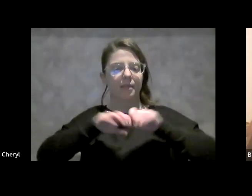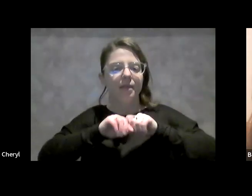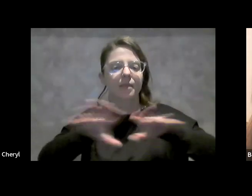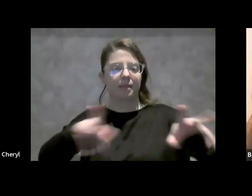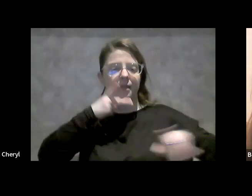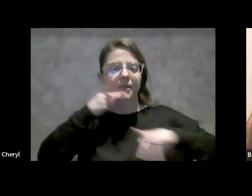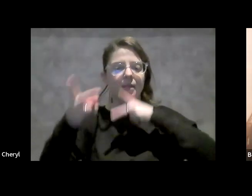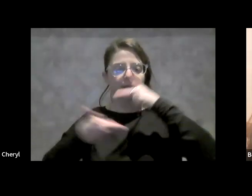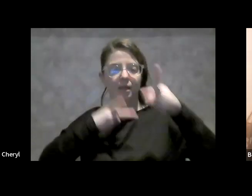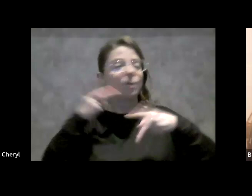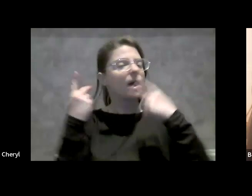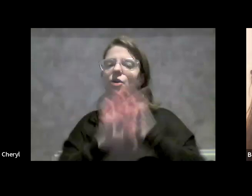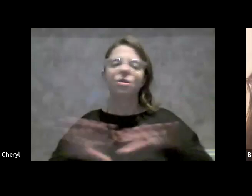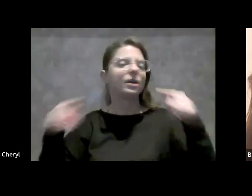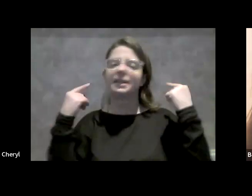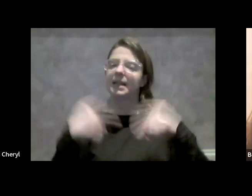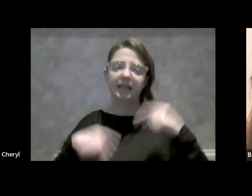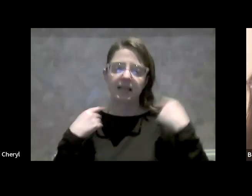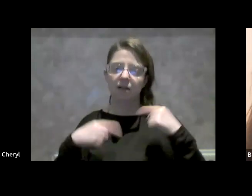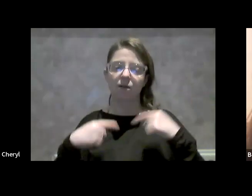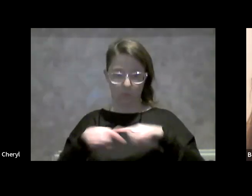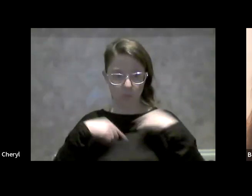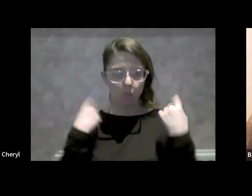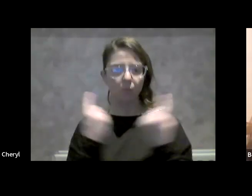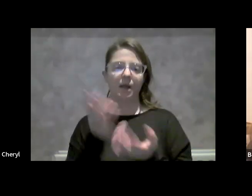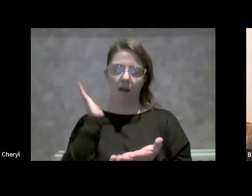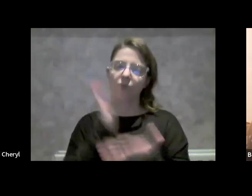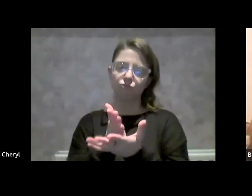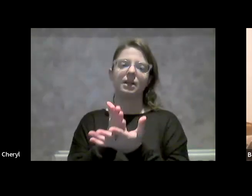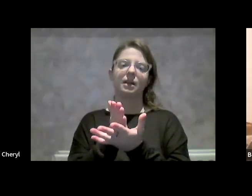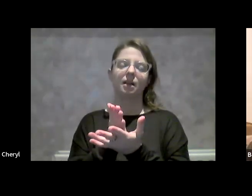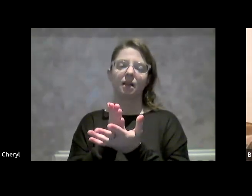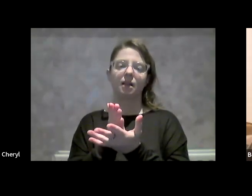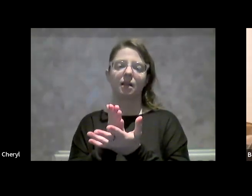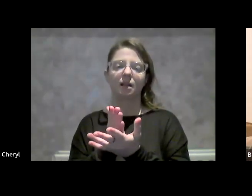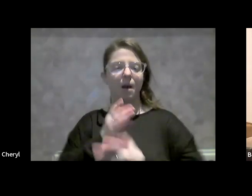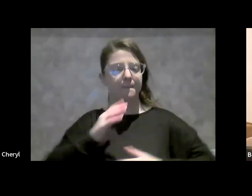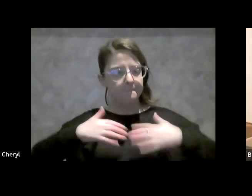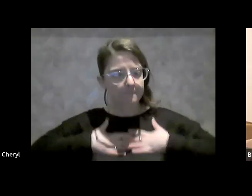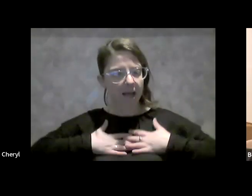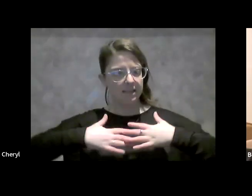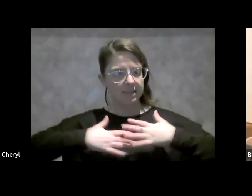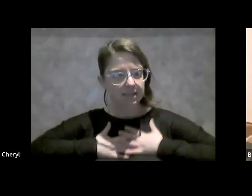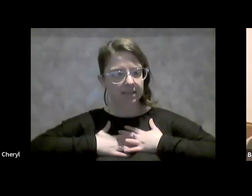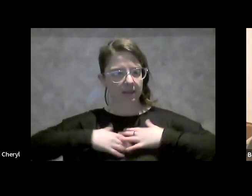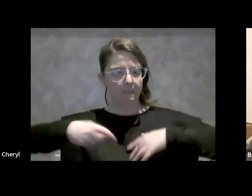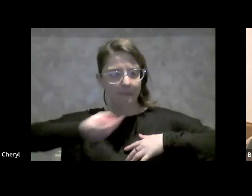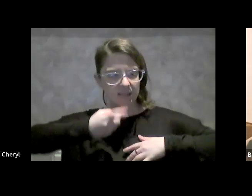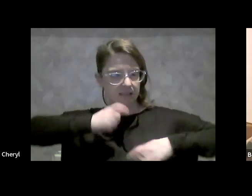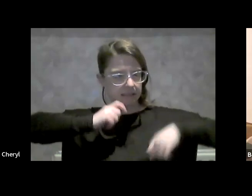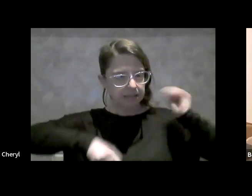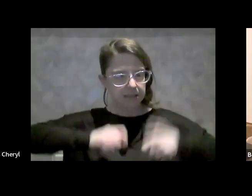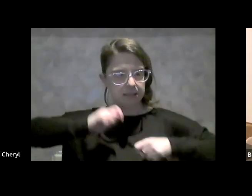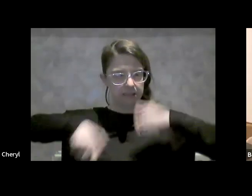We are not illegal. We are very, very real. Bass notes and drones and metal. We are